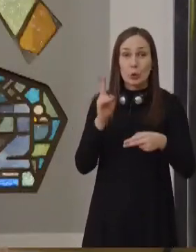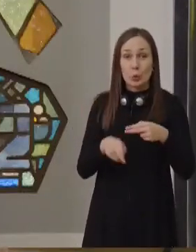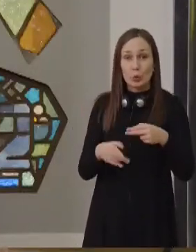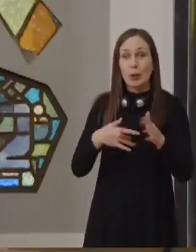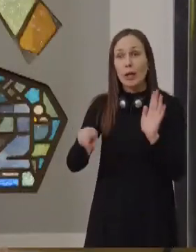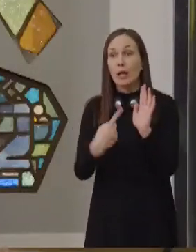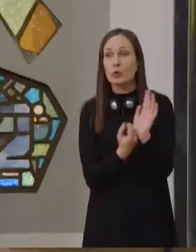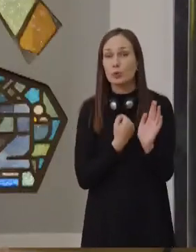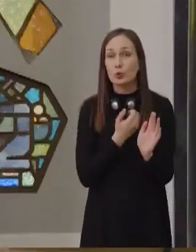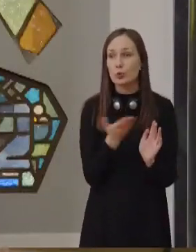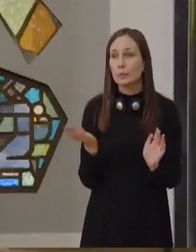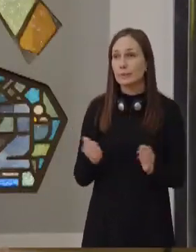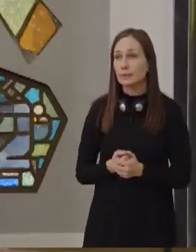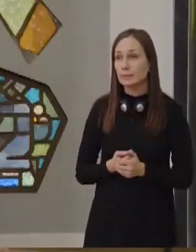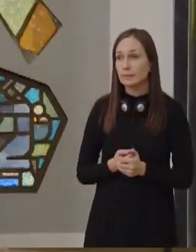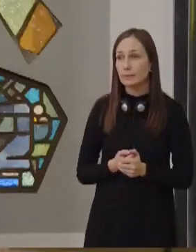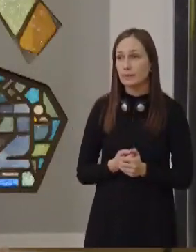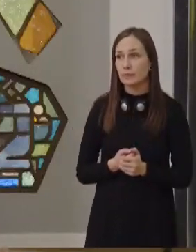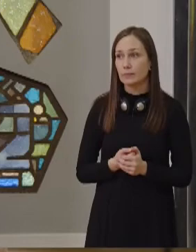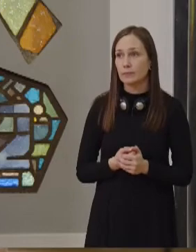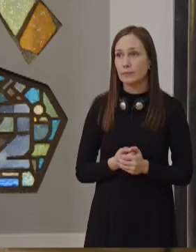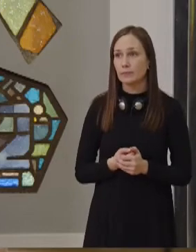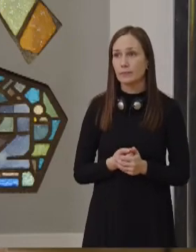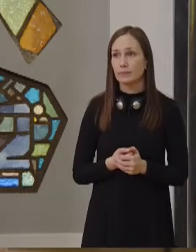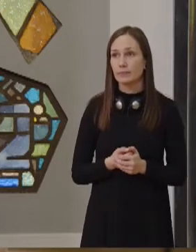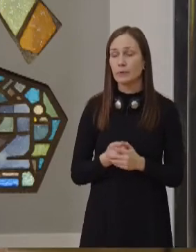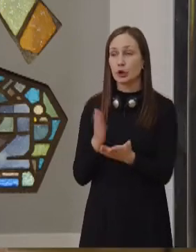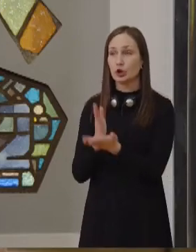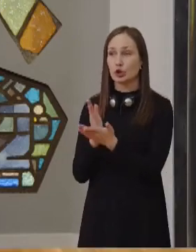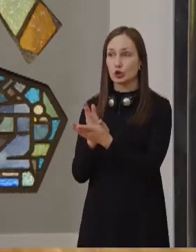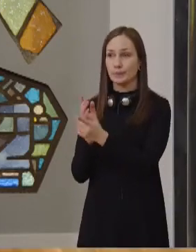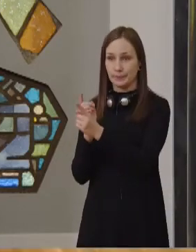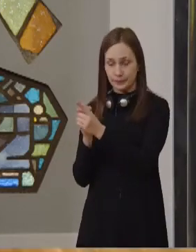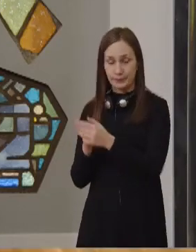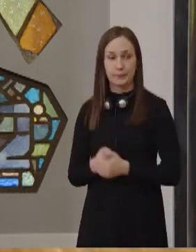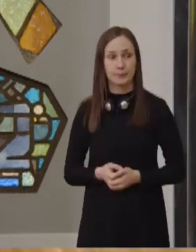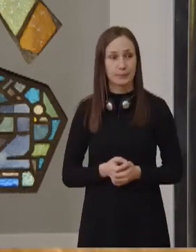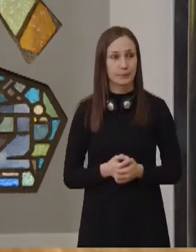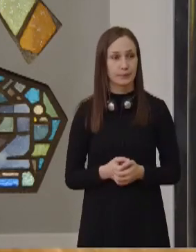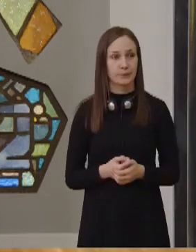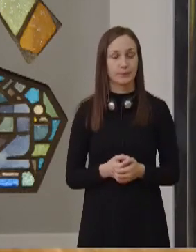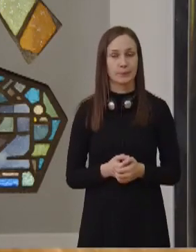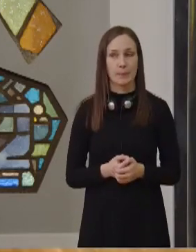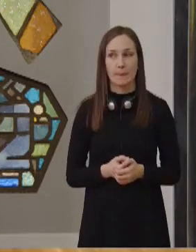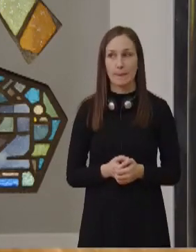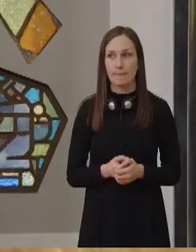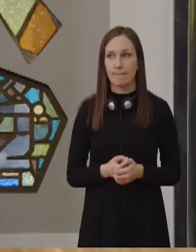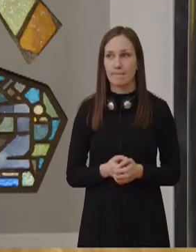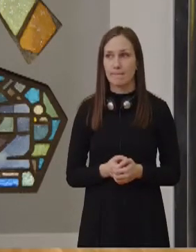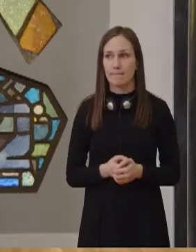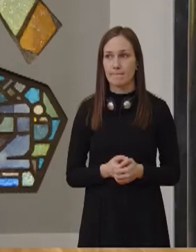I guess we will conclude at that, unless you have questions. Oh, well, there is one question, so be